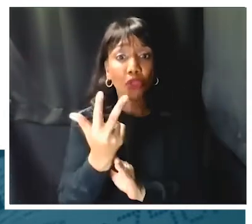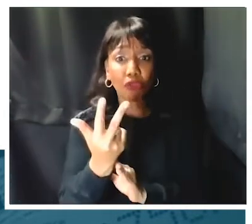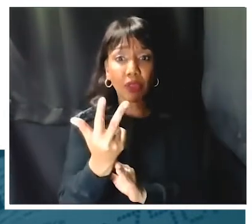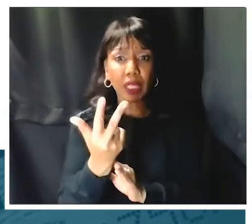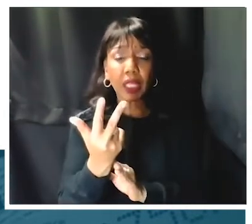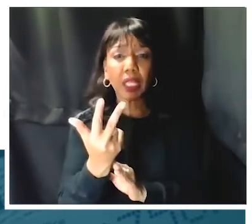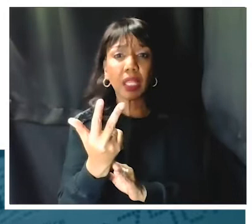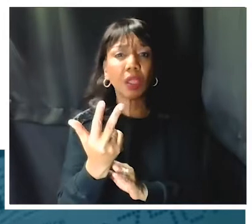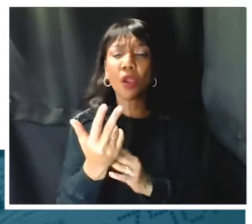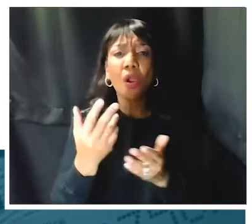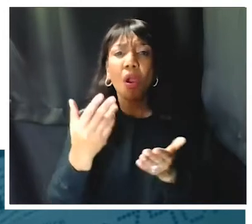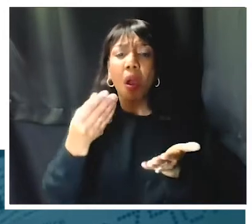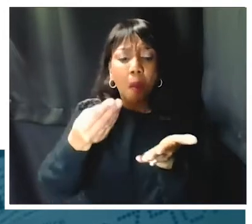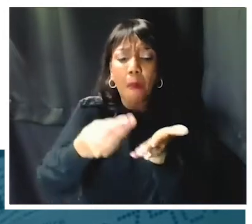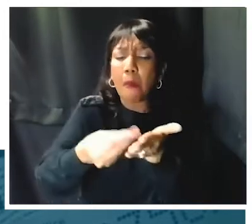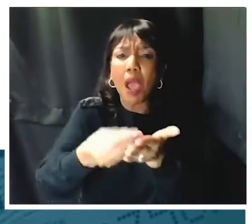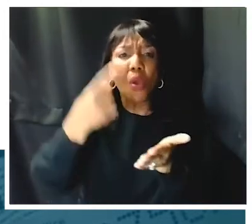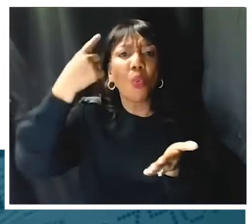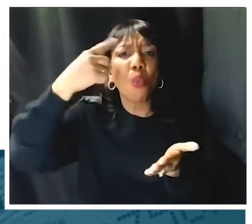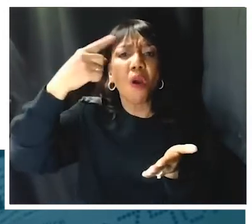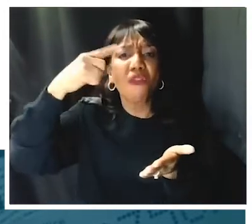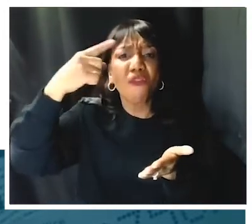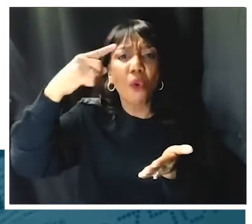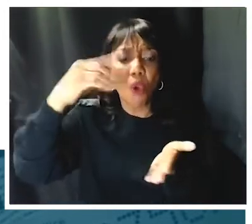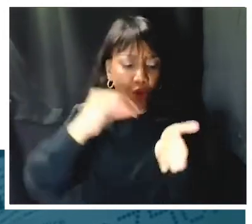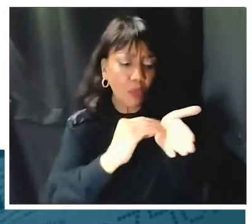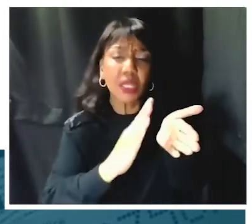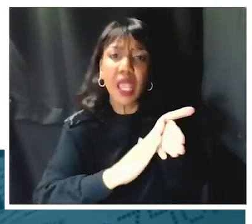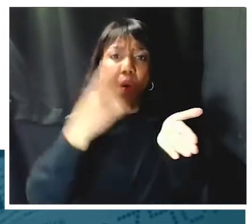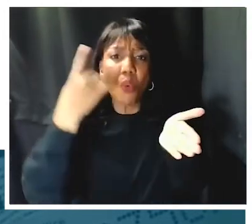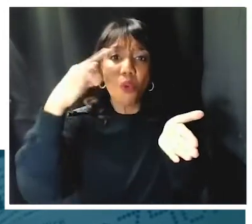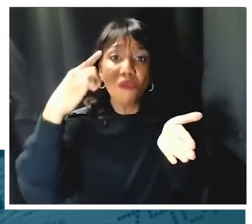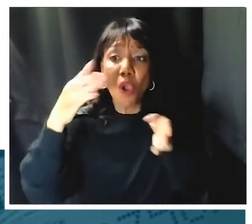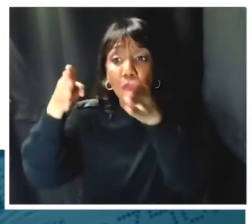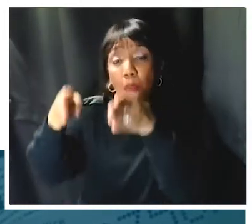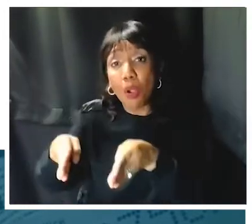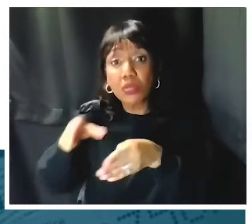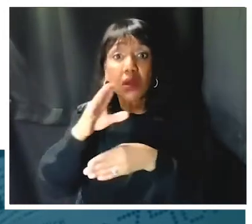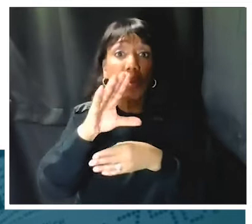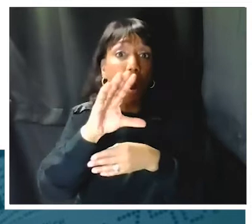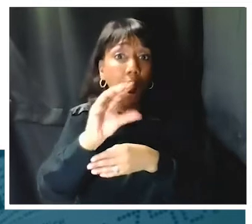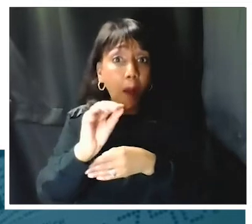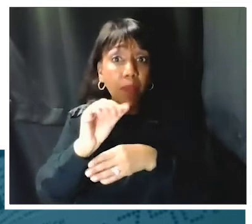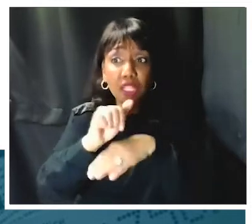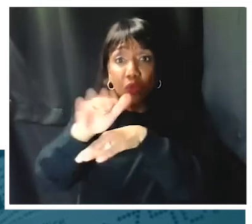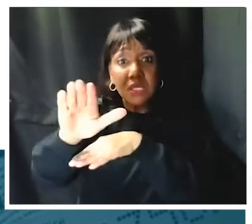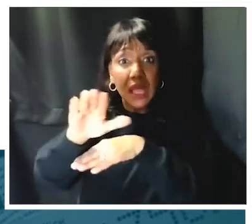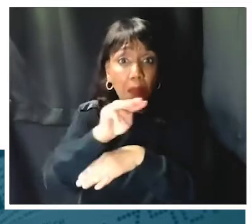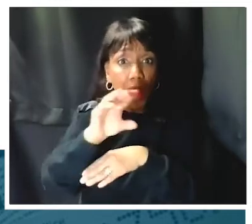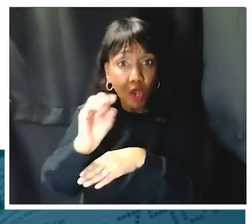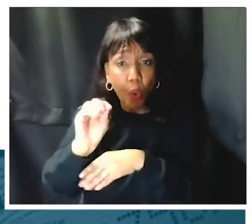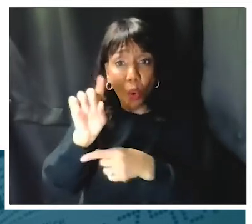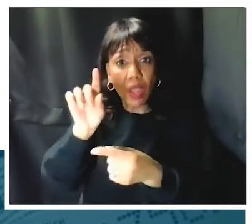You will need to identify what the money order is for on your money order. The person or company you're sending the money